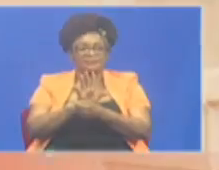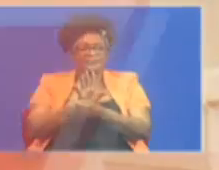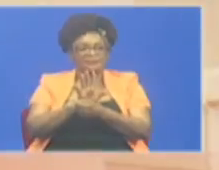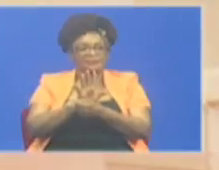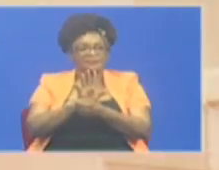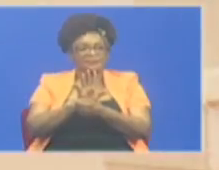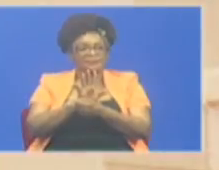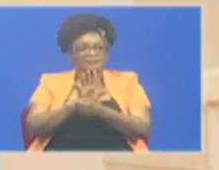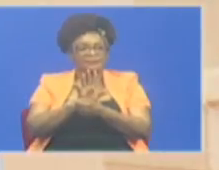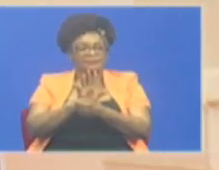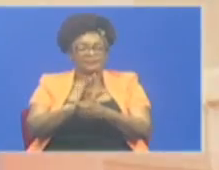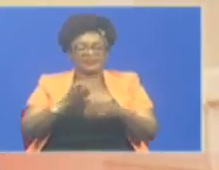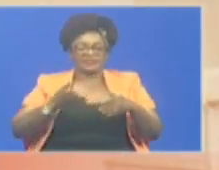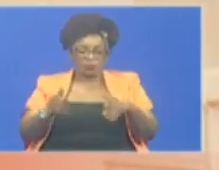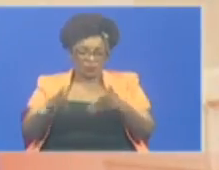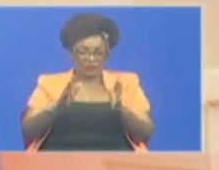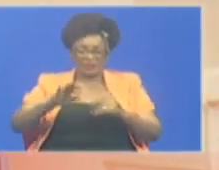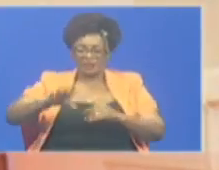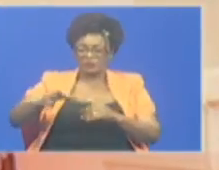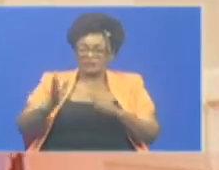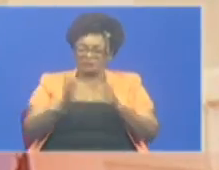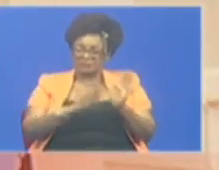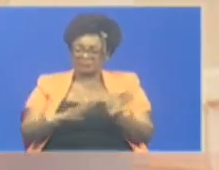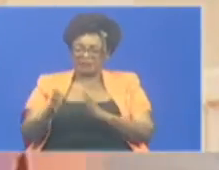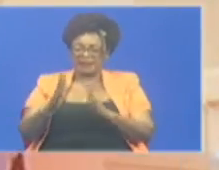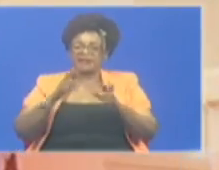The way counties prepare and respond